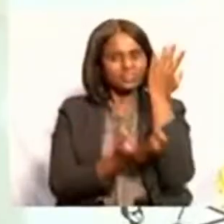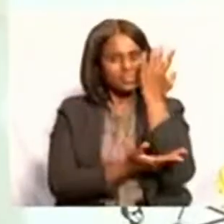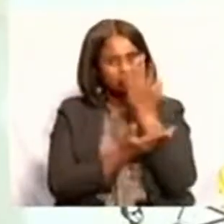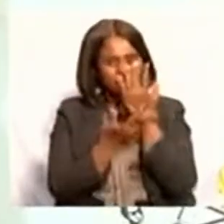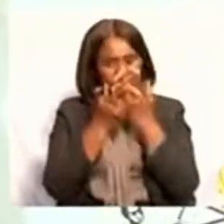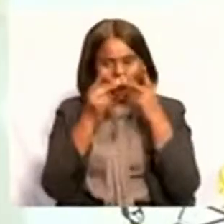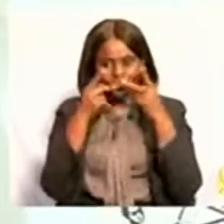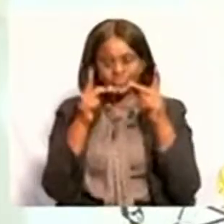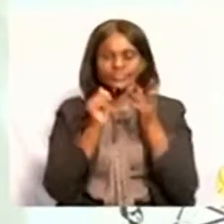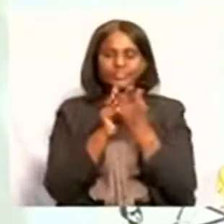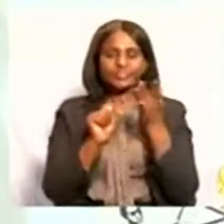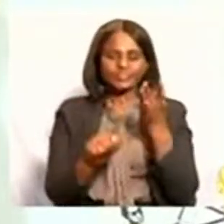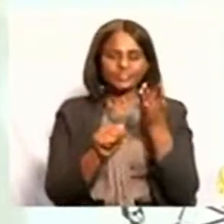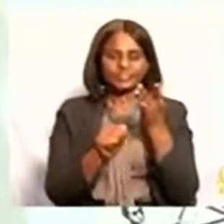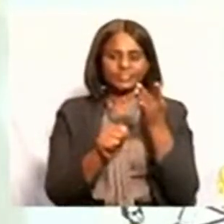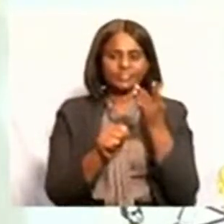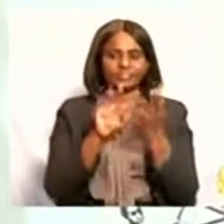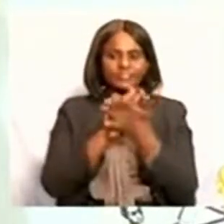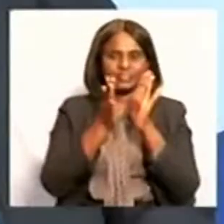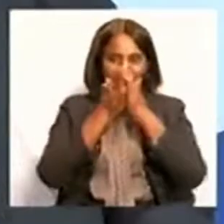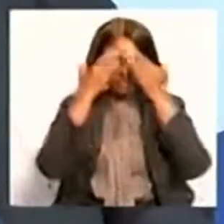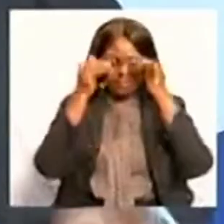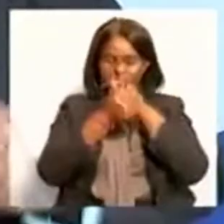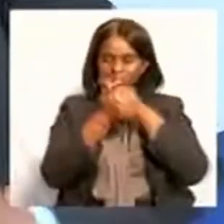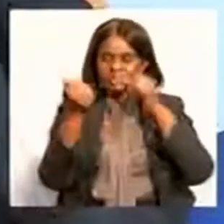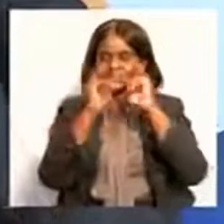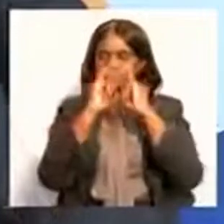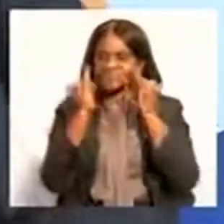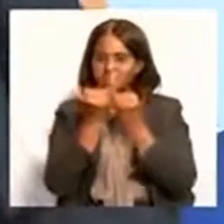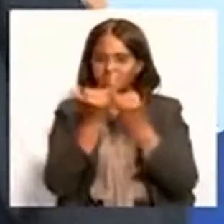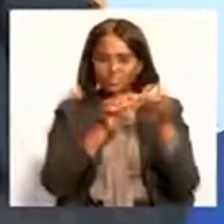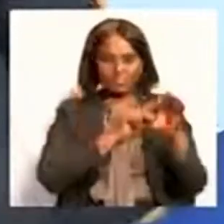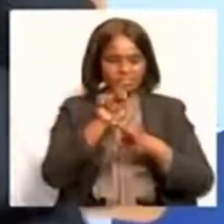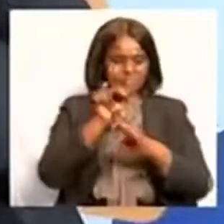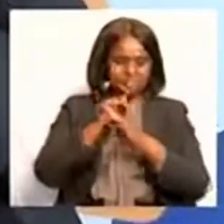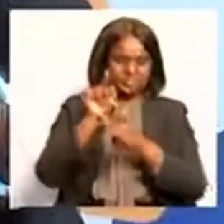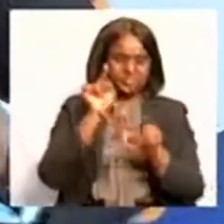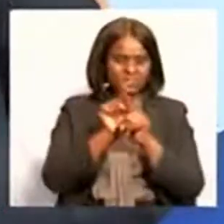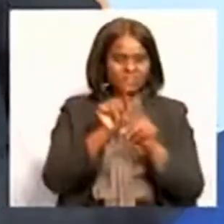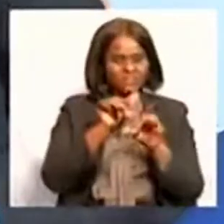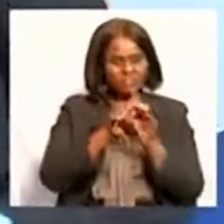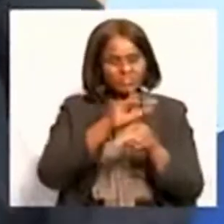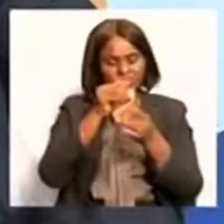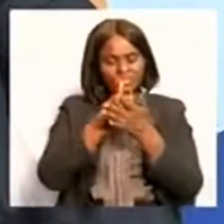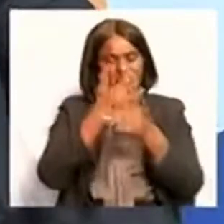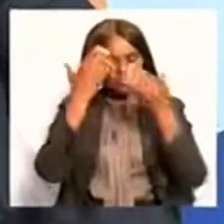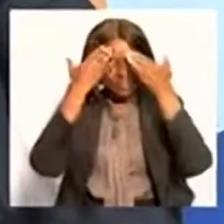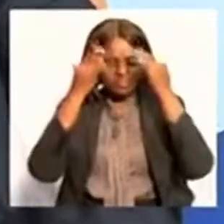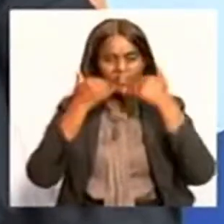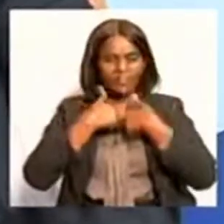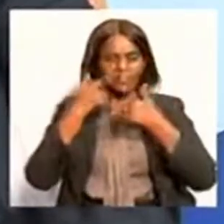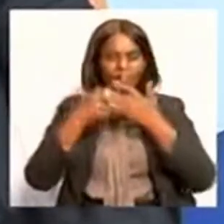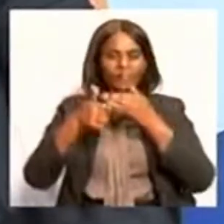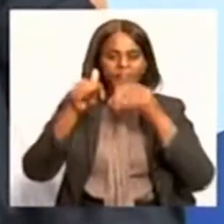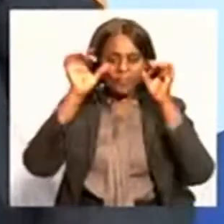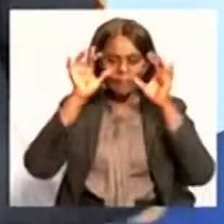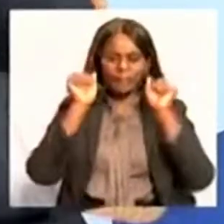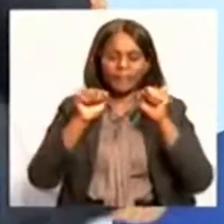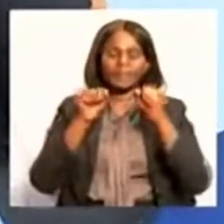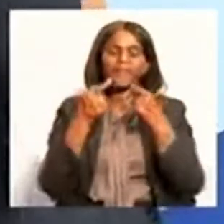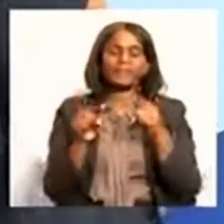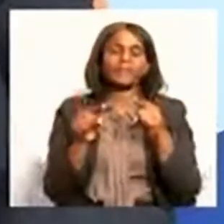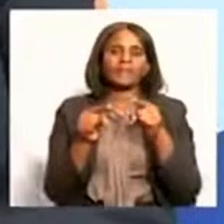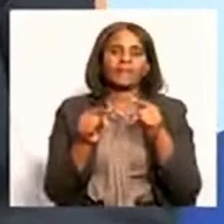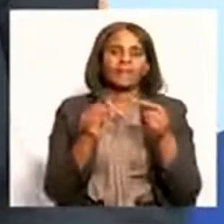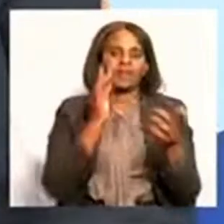trust. Exactly. You actually realize that any institution, any profession is aware of such risks that they materialize. So